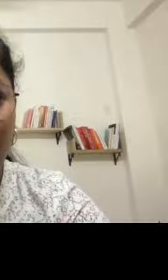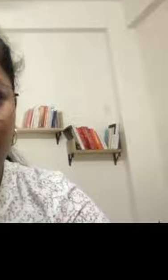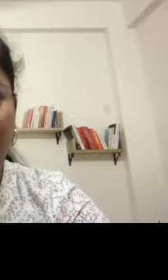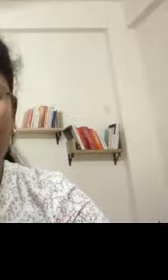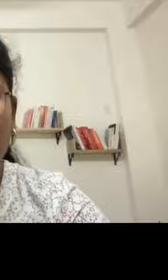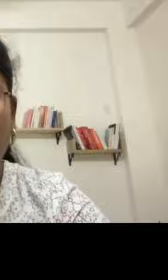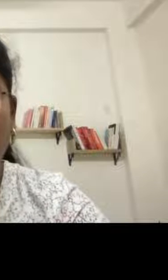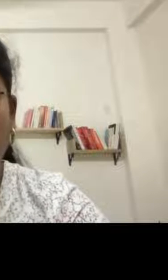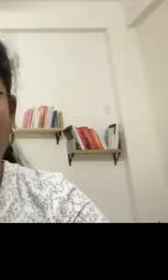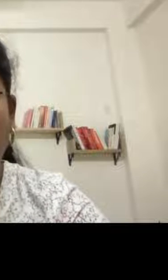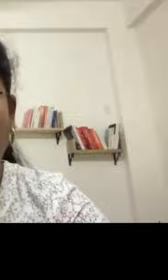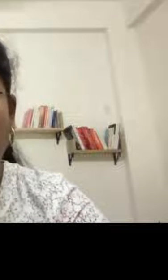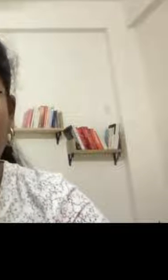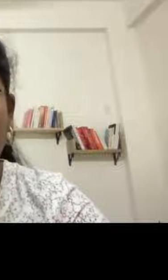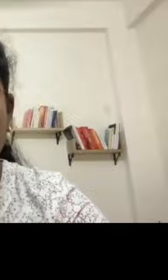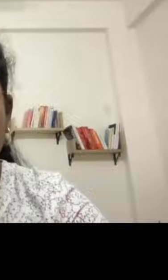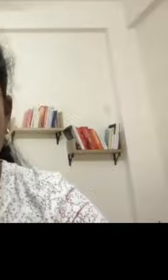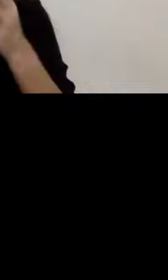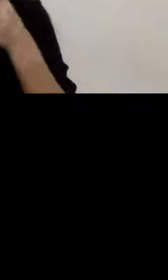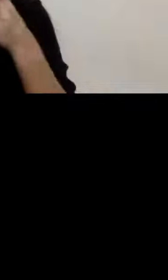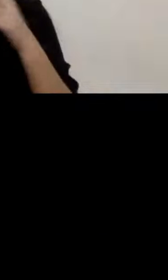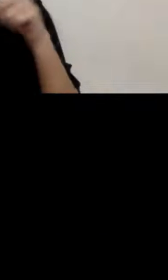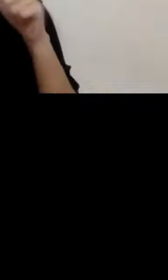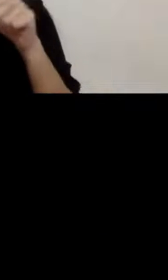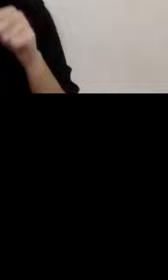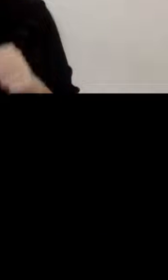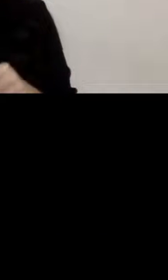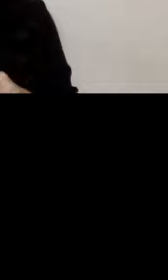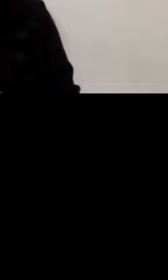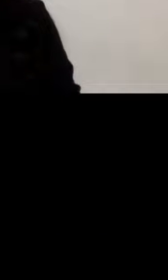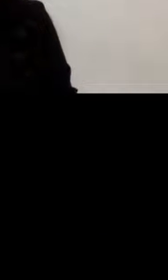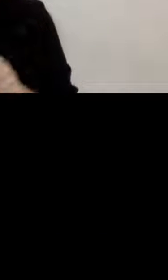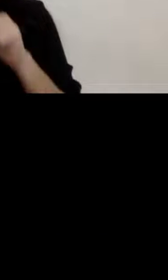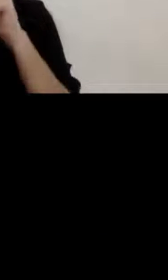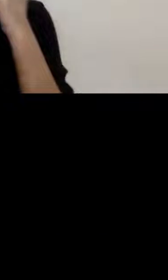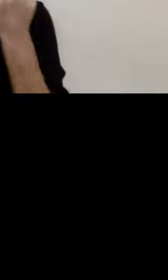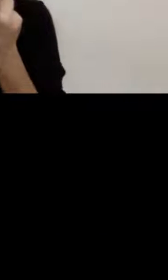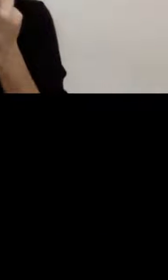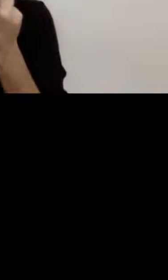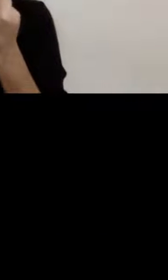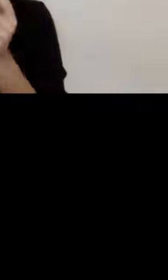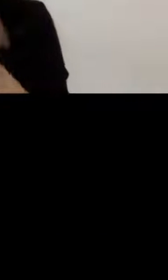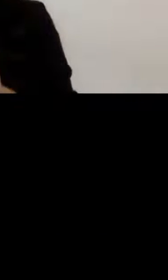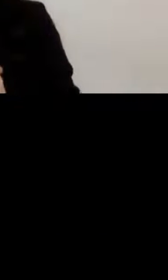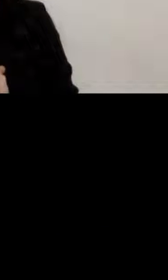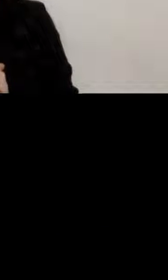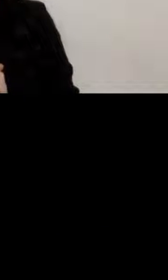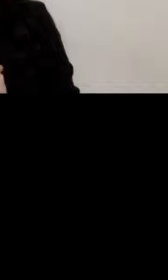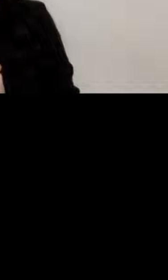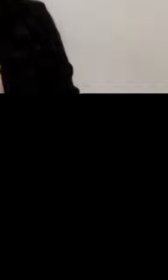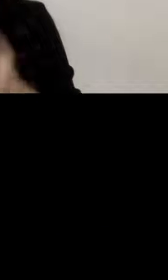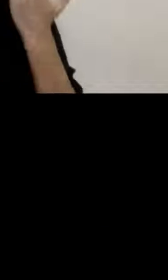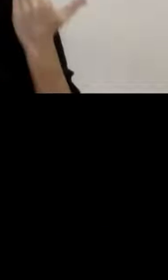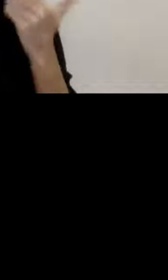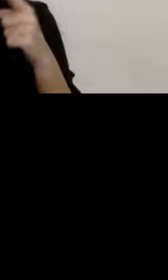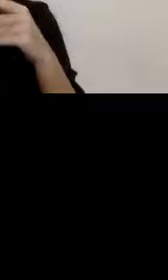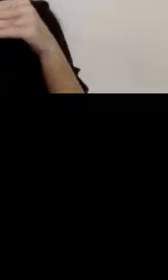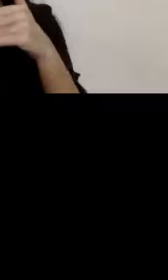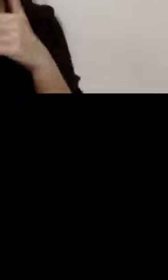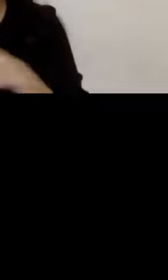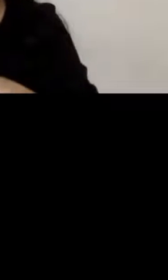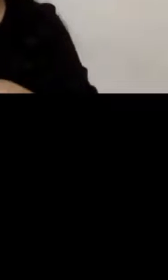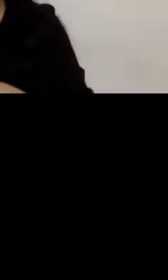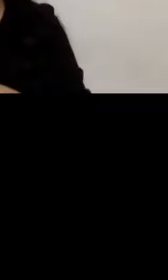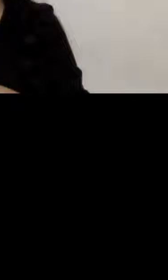health clinical trials in healthcare settings. Dr. Shital now will present to